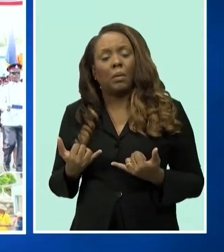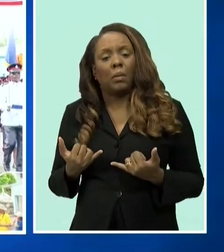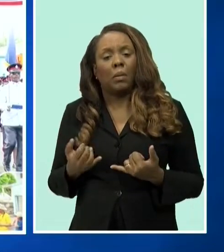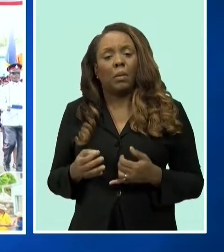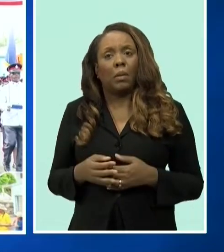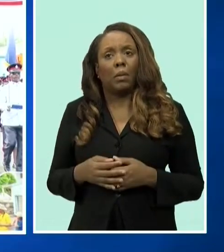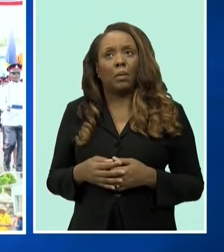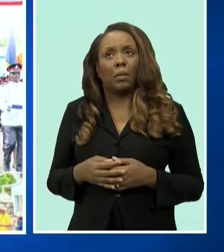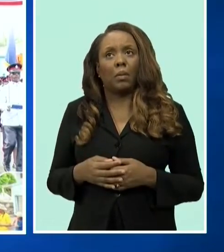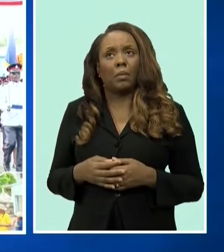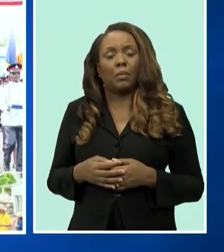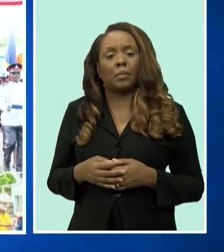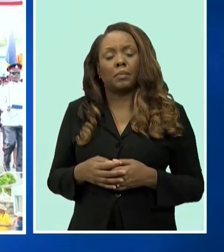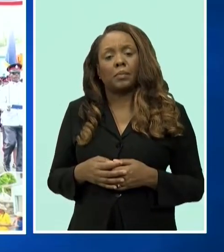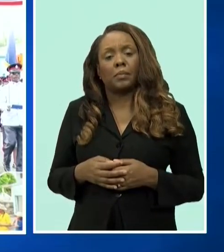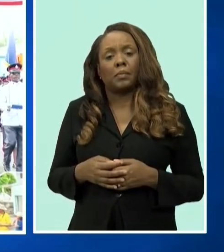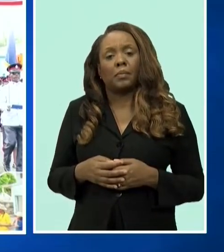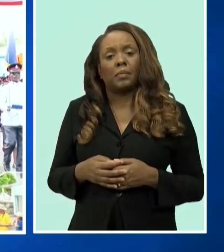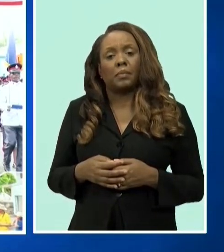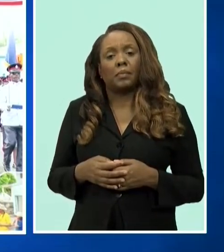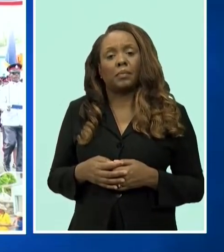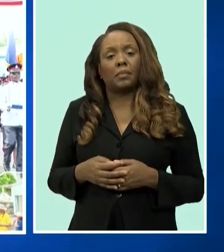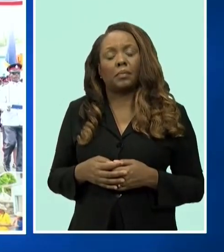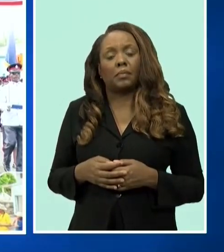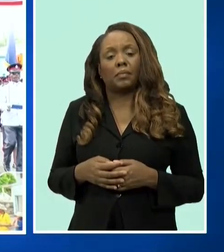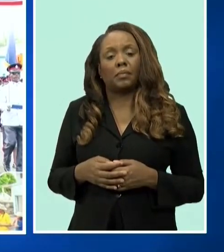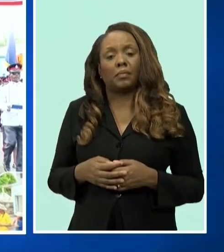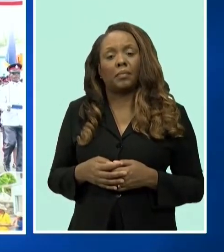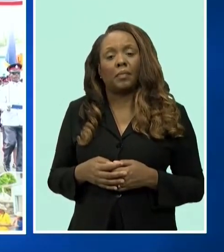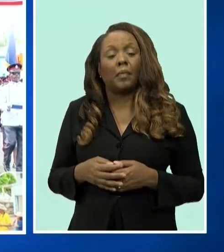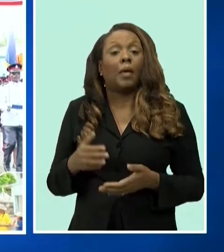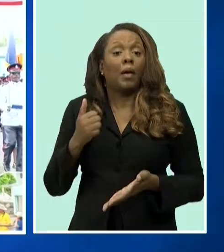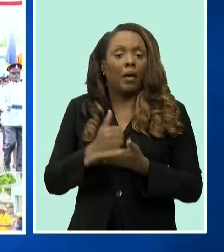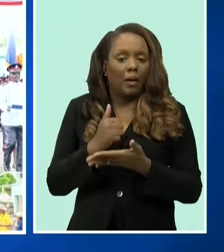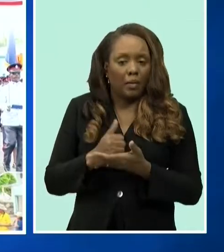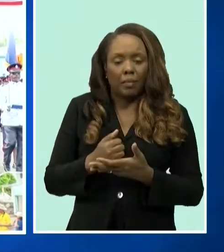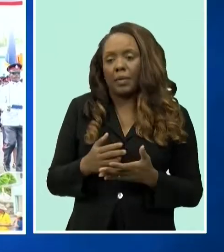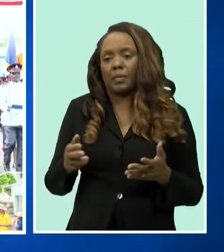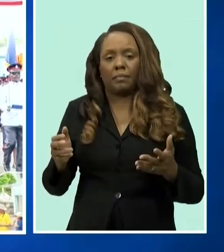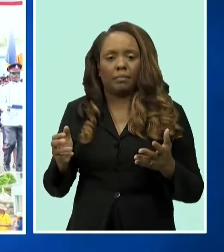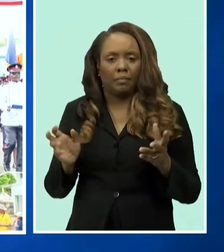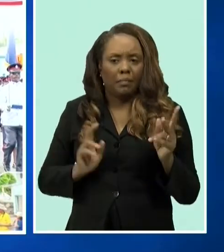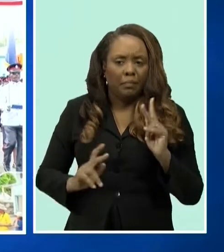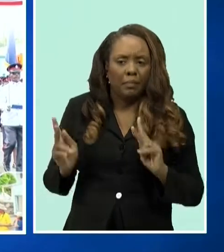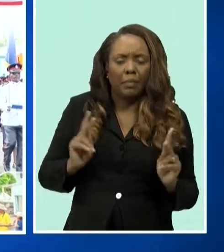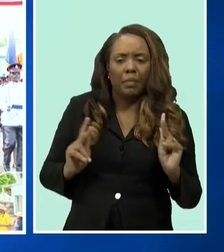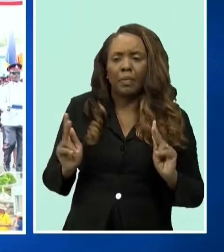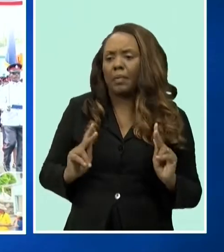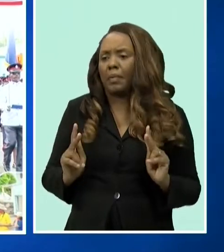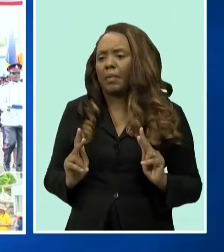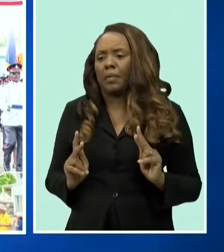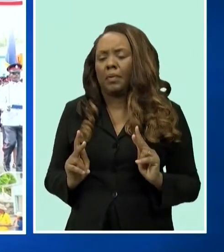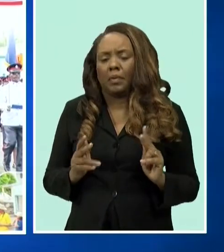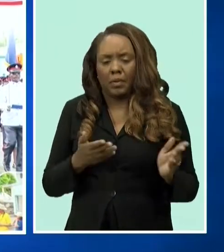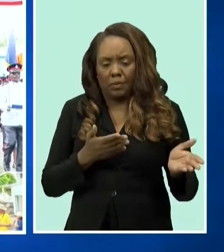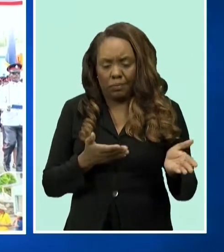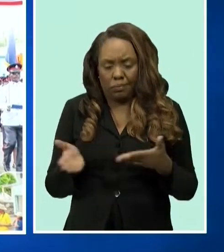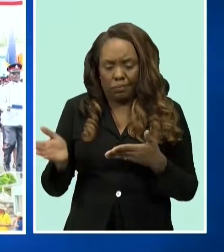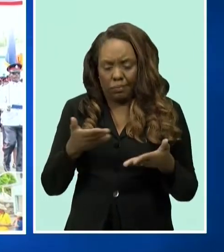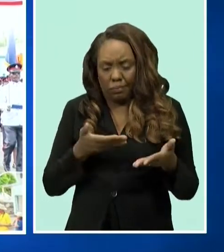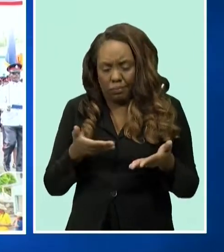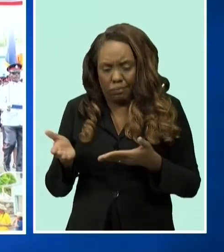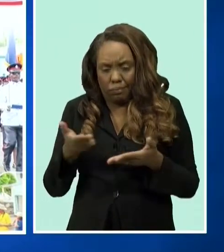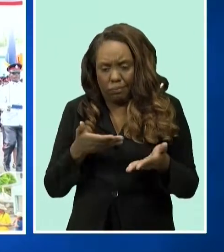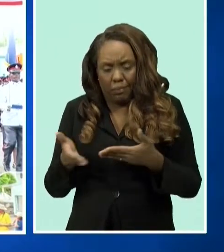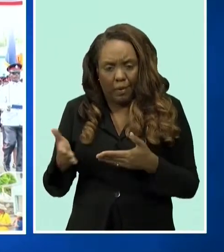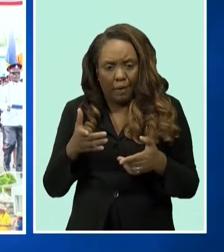and facilitating the movement of firearms from one jurisdiction to our